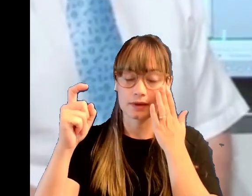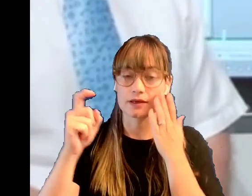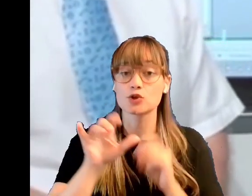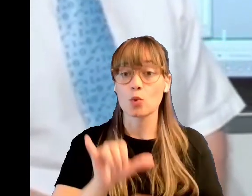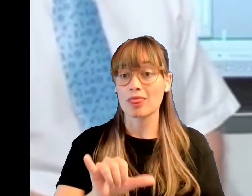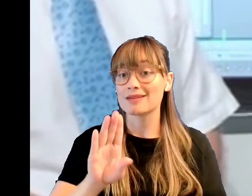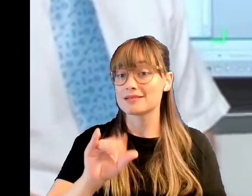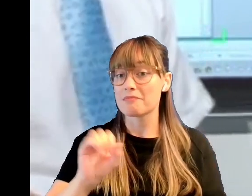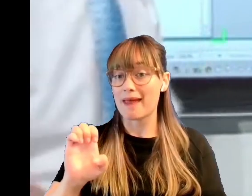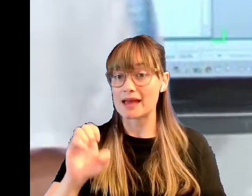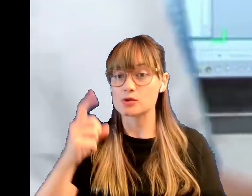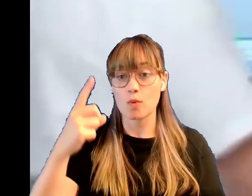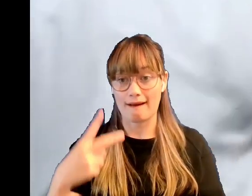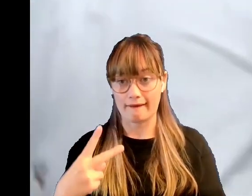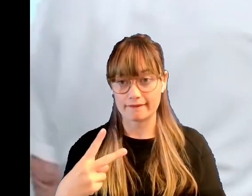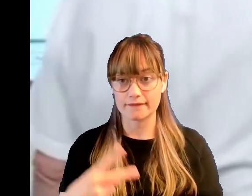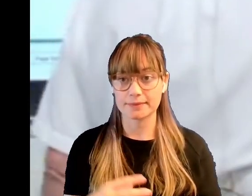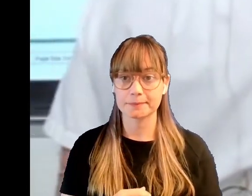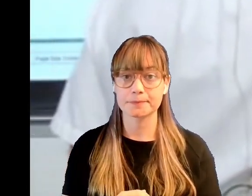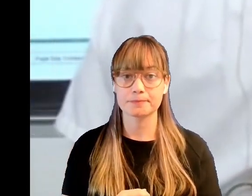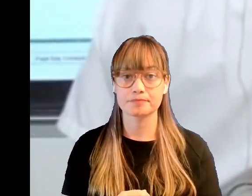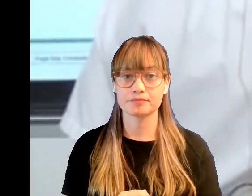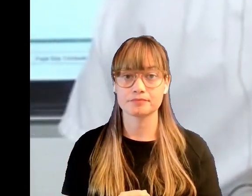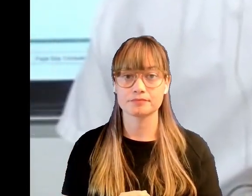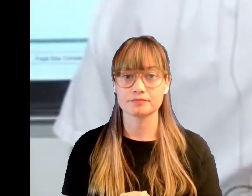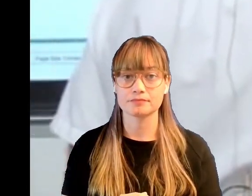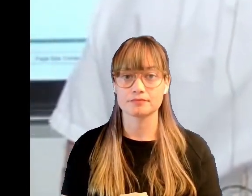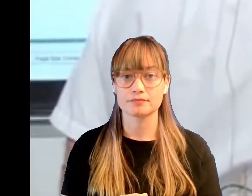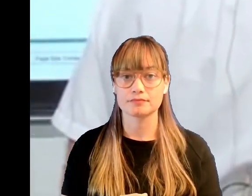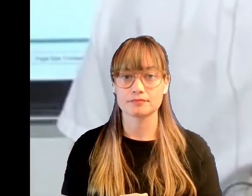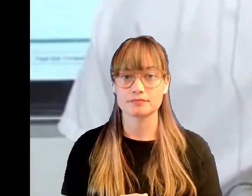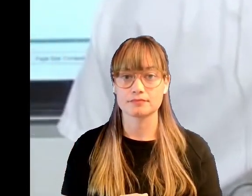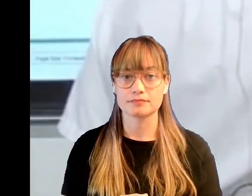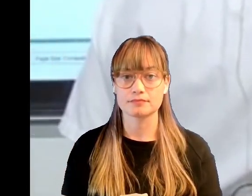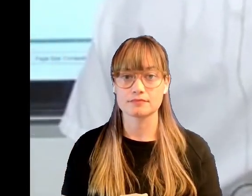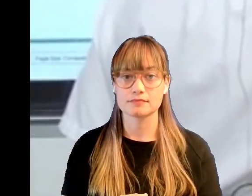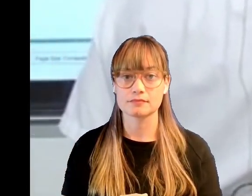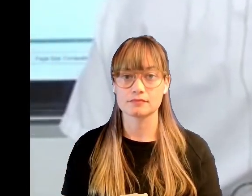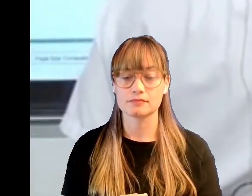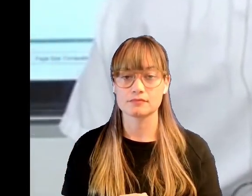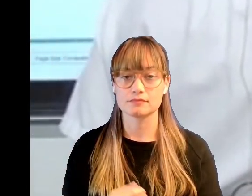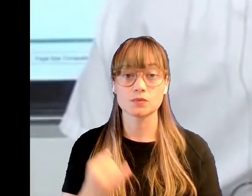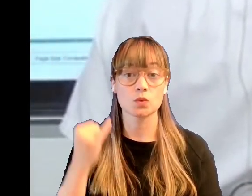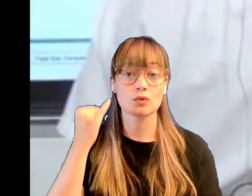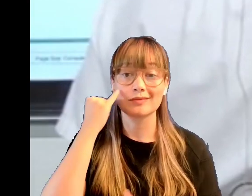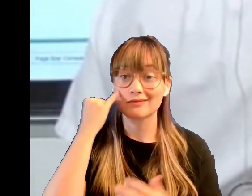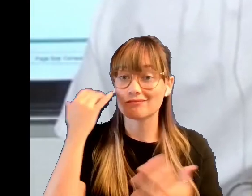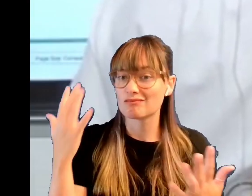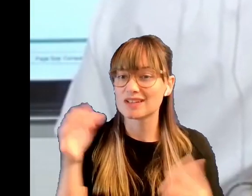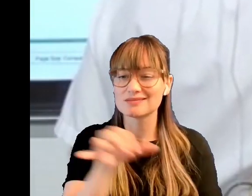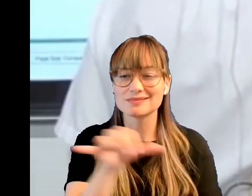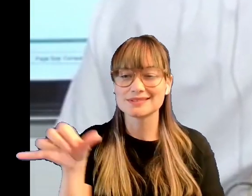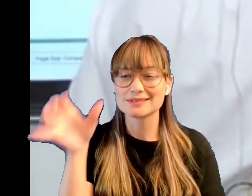function base 1/2. And let's do the same thing. Let's put in